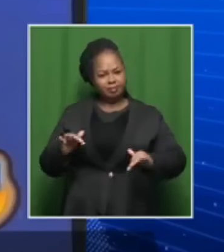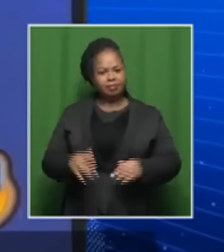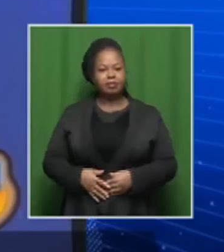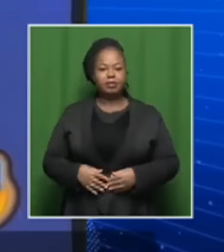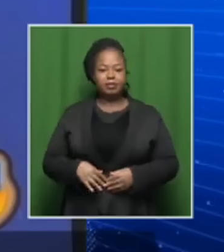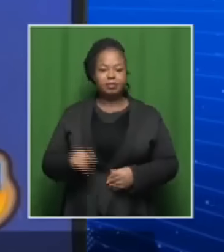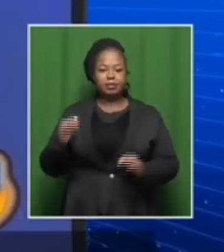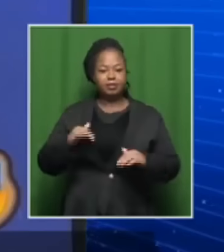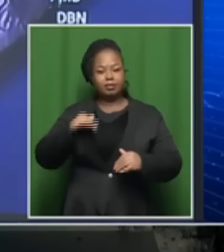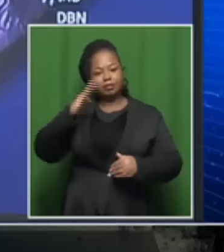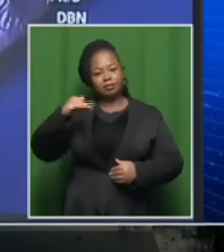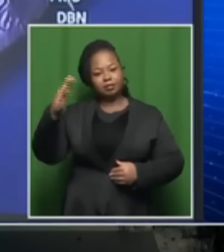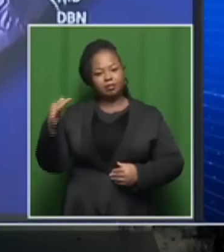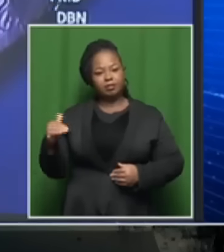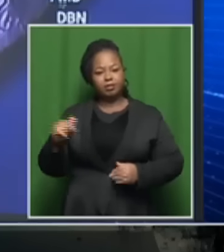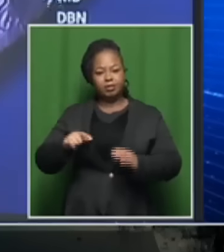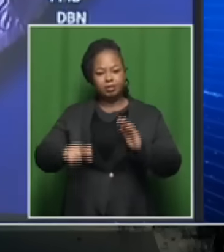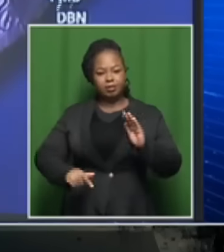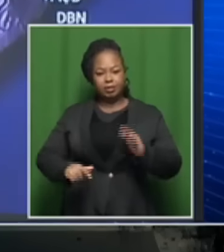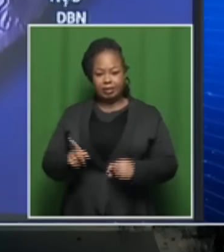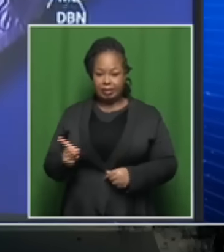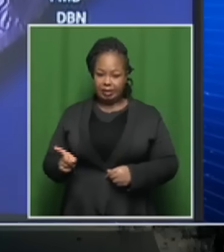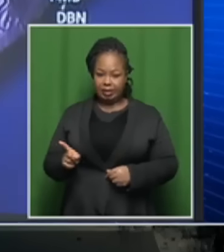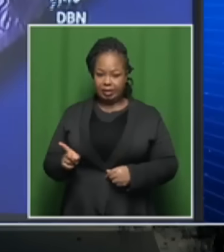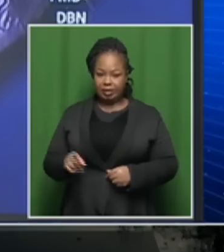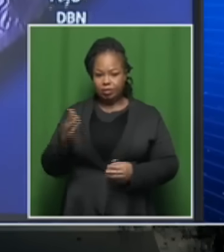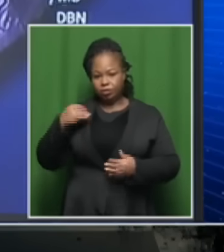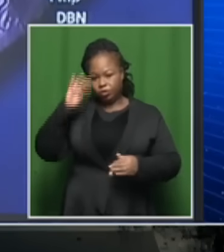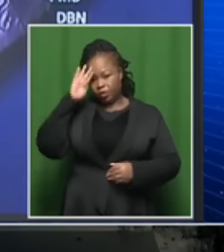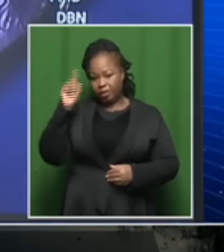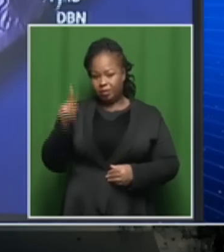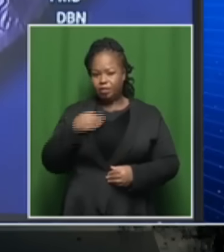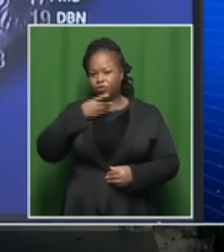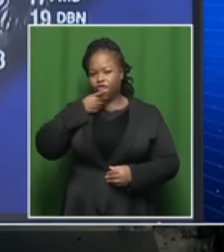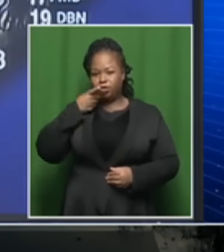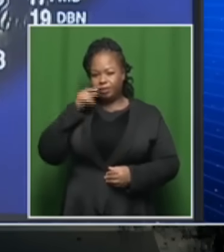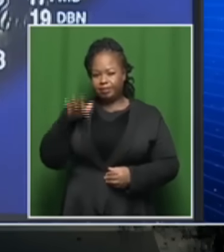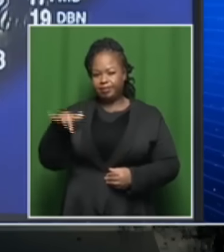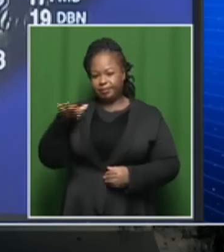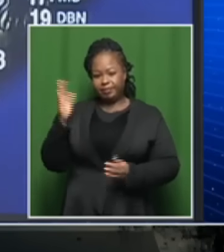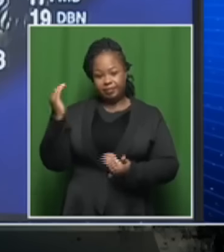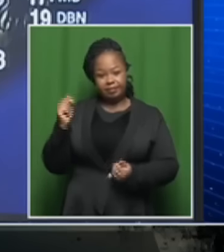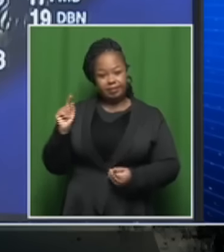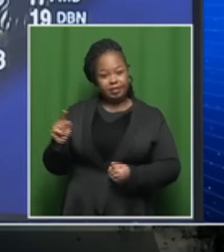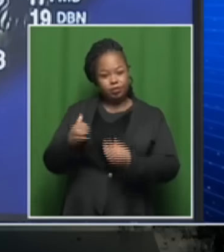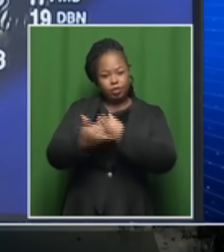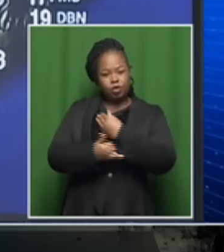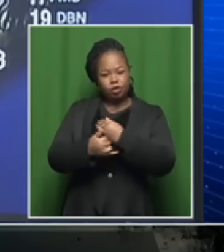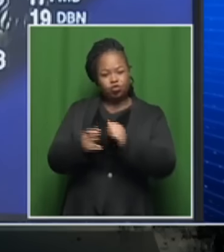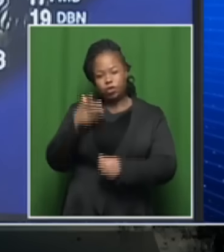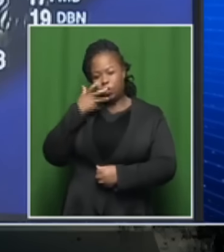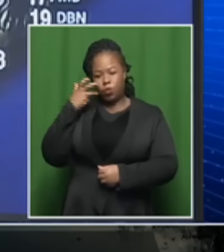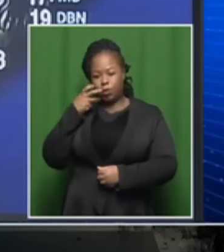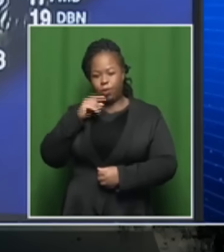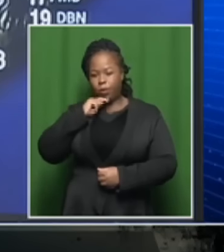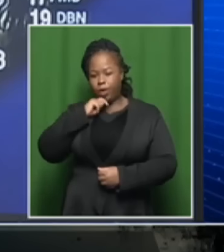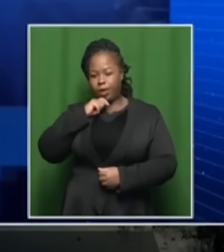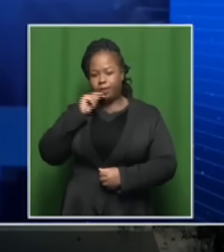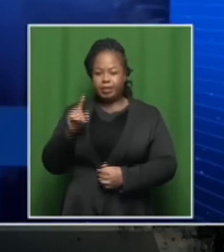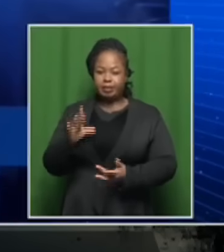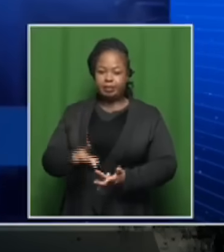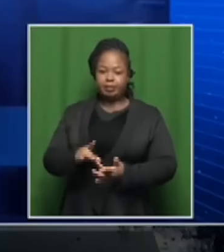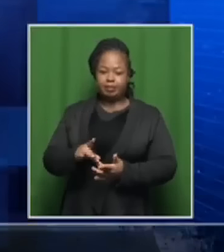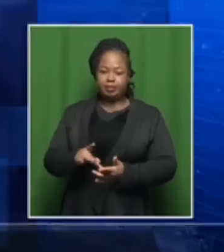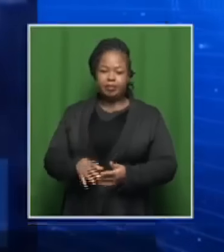into the Highveld, into the Lowveld and through into Botswana. But a dry day expected over the rest of the country. Very, very warm morning, especially on